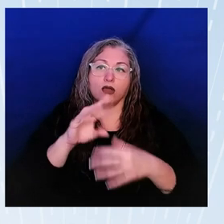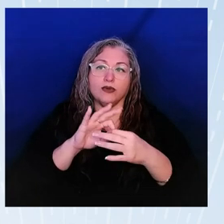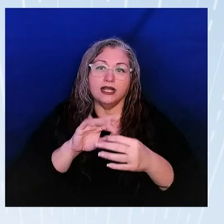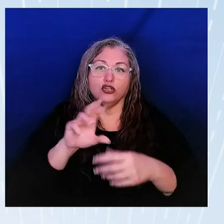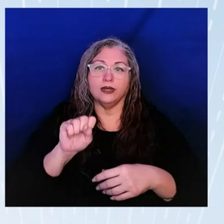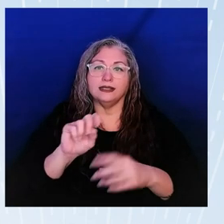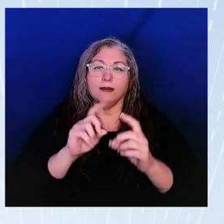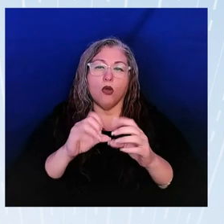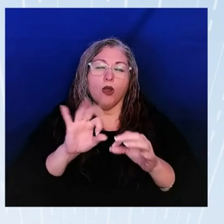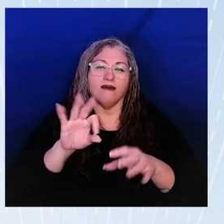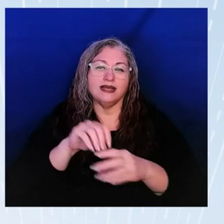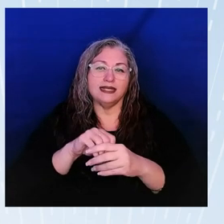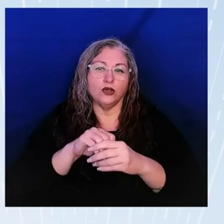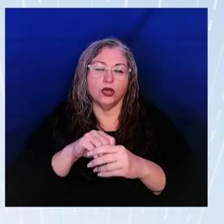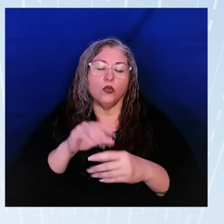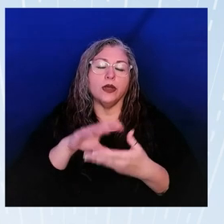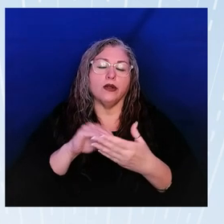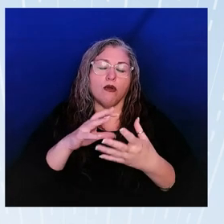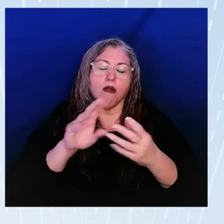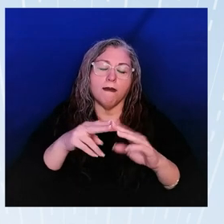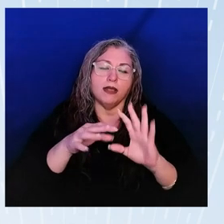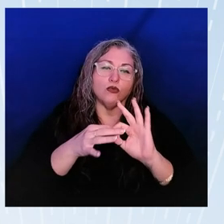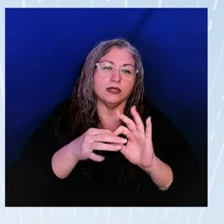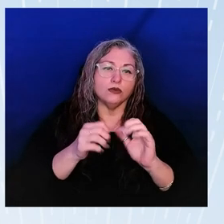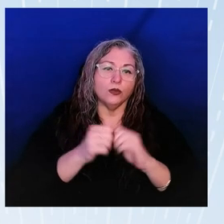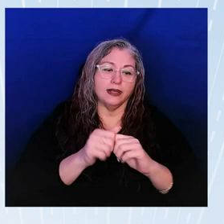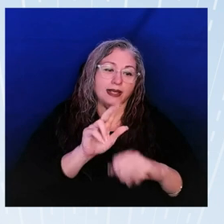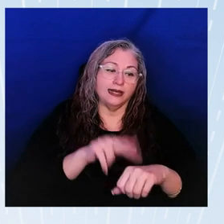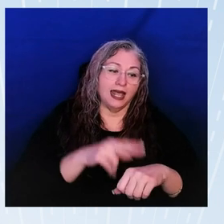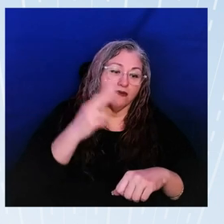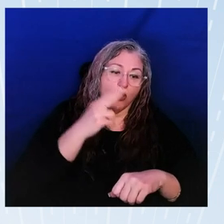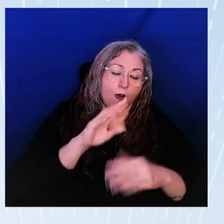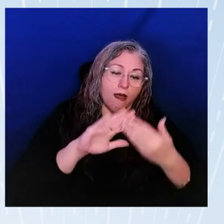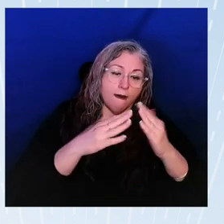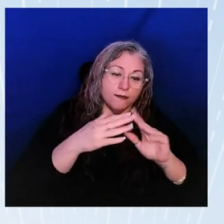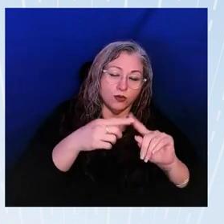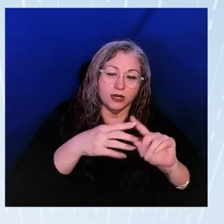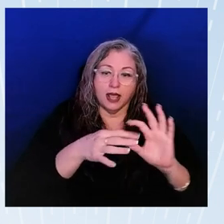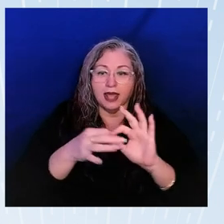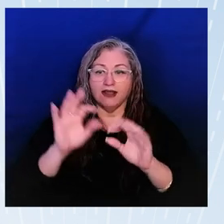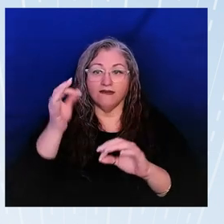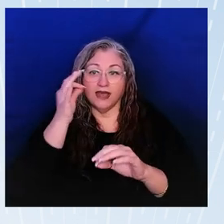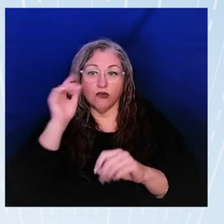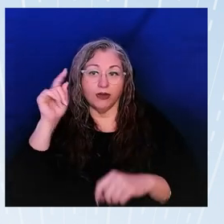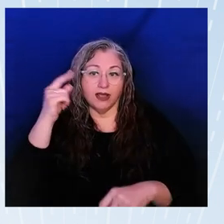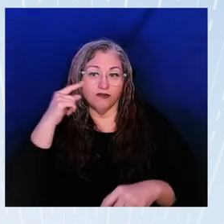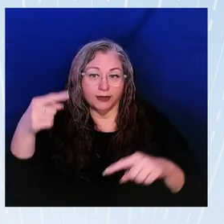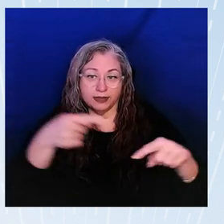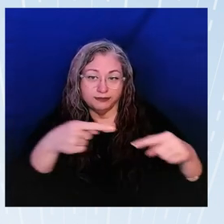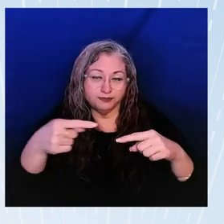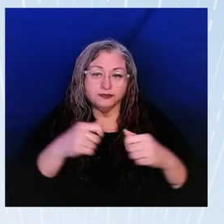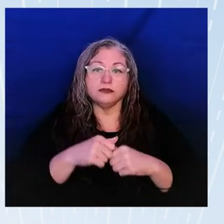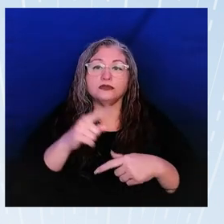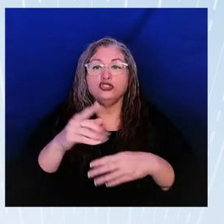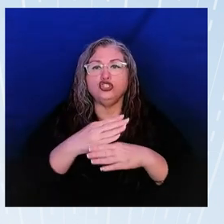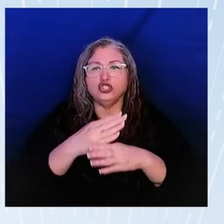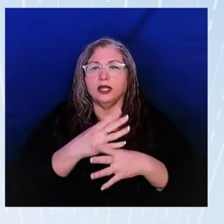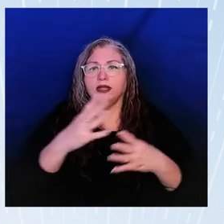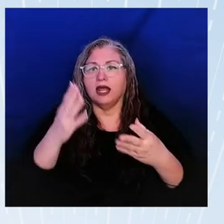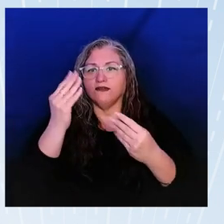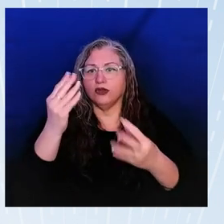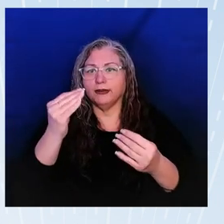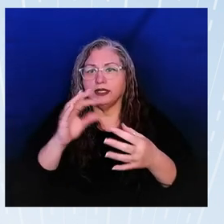Interior. We learned a lot about the relationship between the Native Hawaiian community and the federal government, and she shared a lot of information in